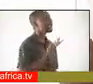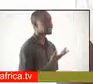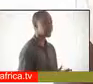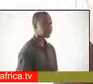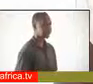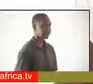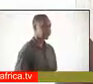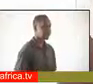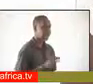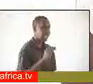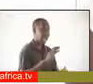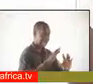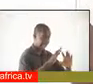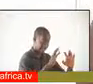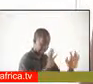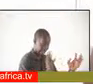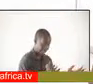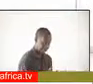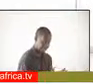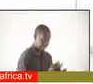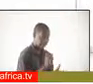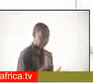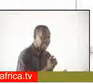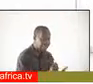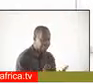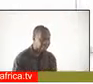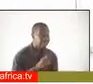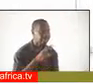The background and the thesis statement